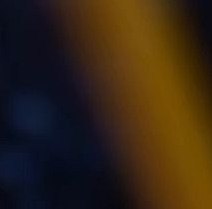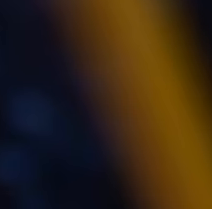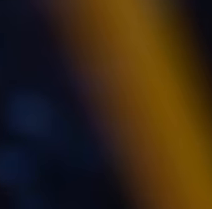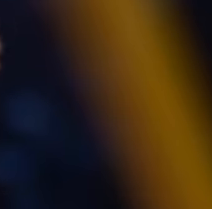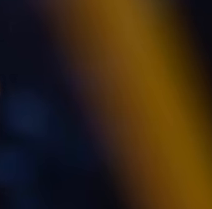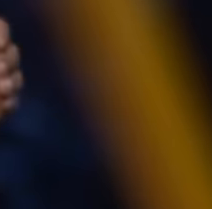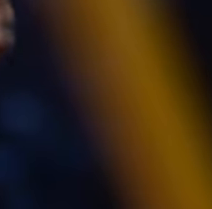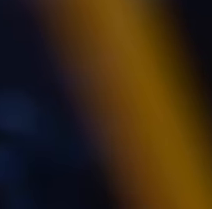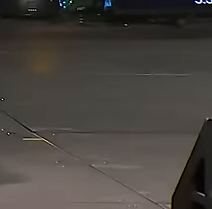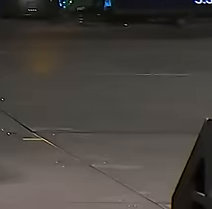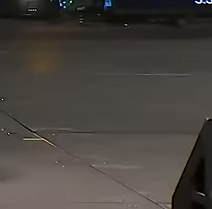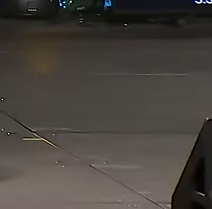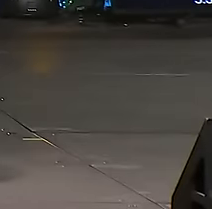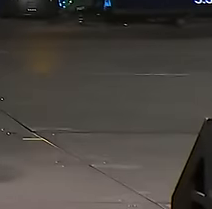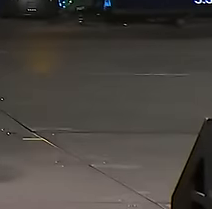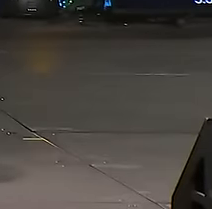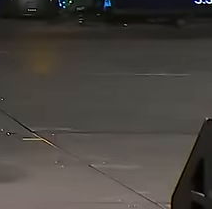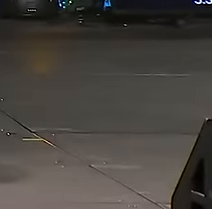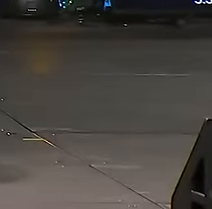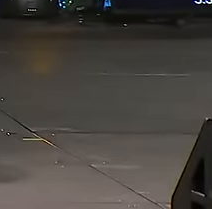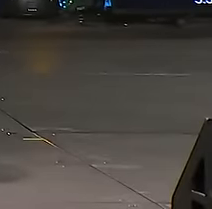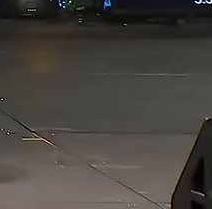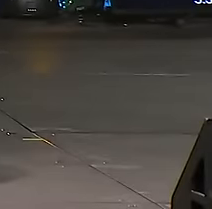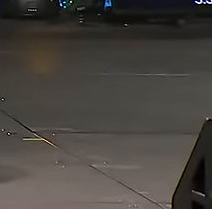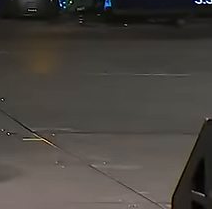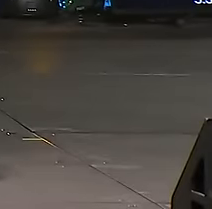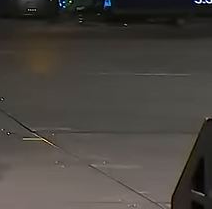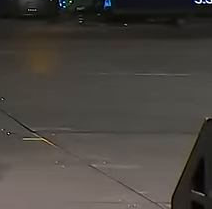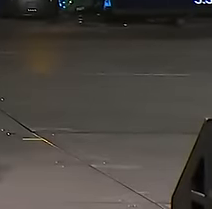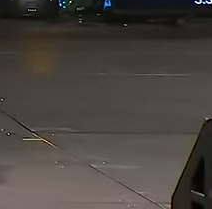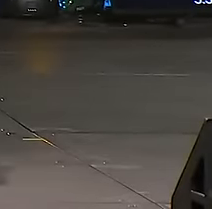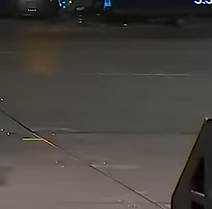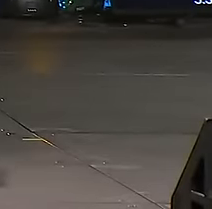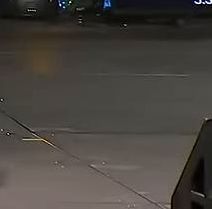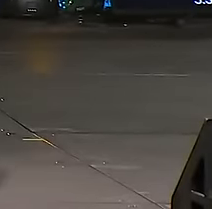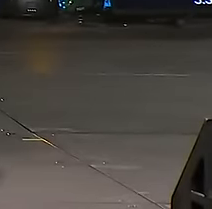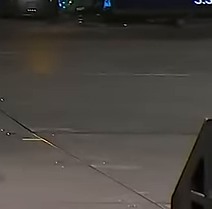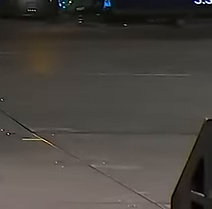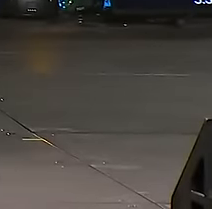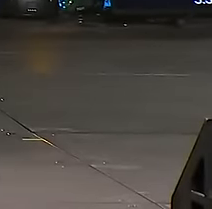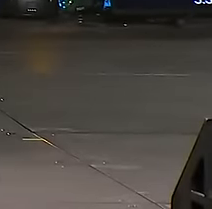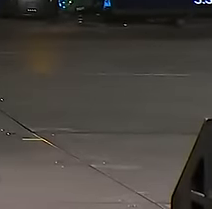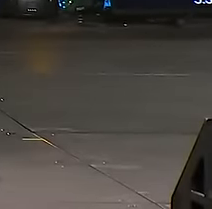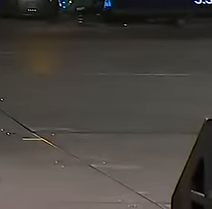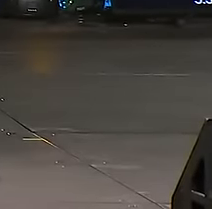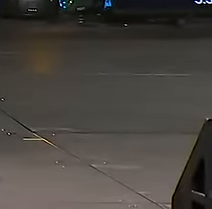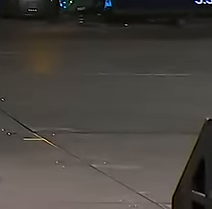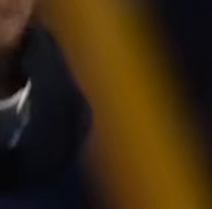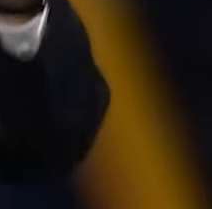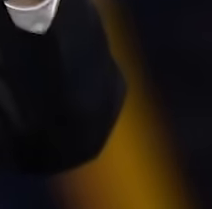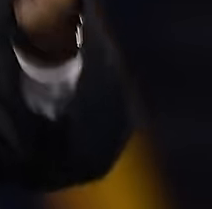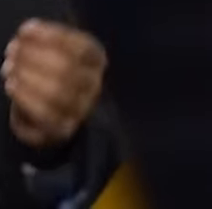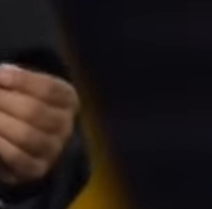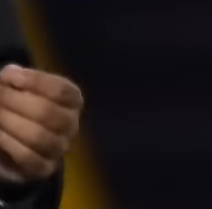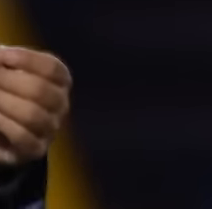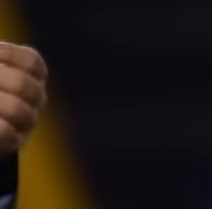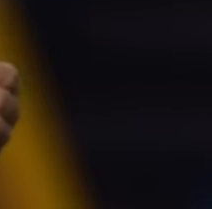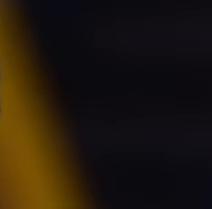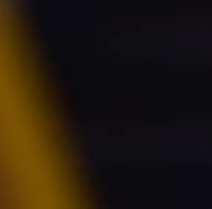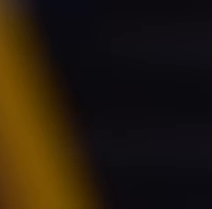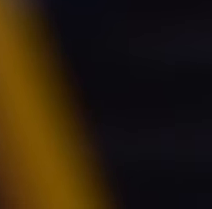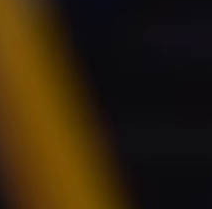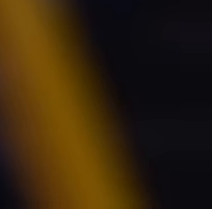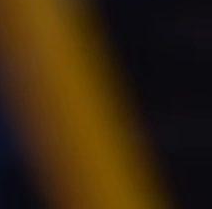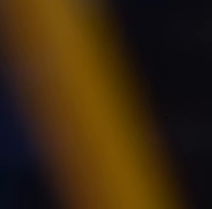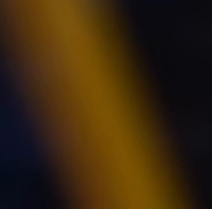prepared. En esta tarde hay un servicio tan poderoso, tan impresionante. Vamos a escuchar de los líderes, de los mensajeros de